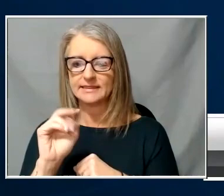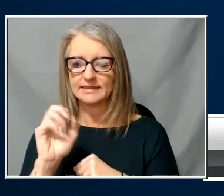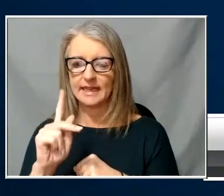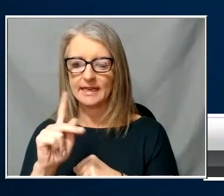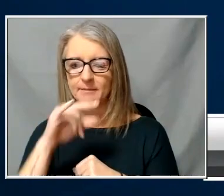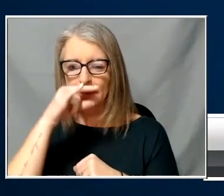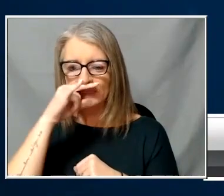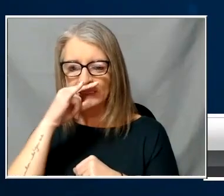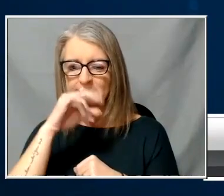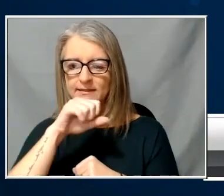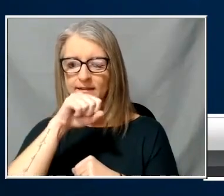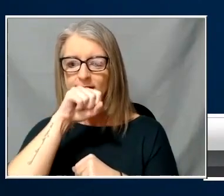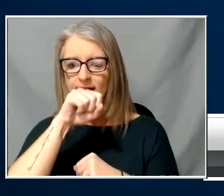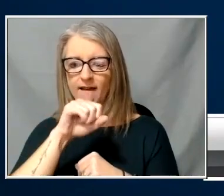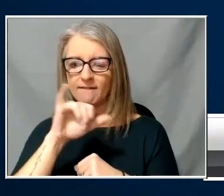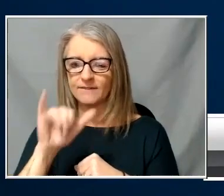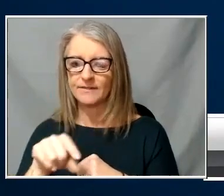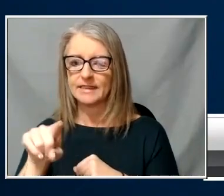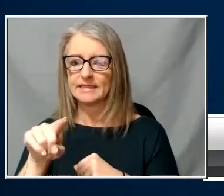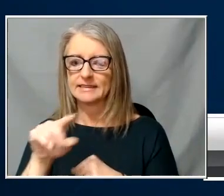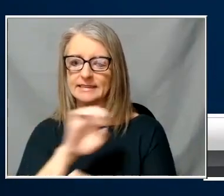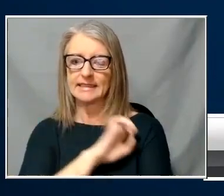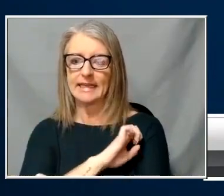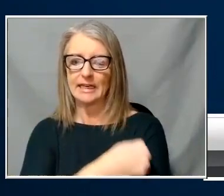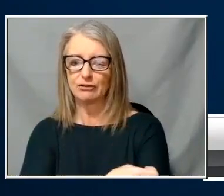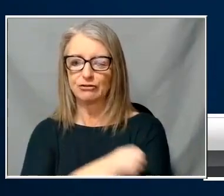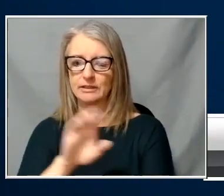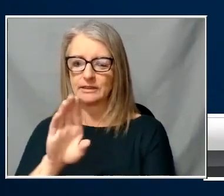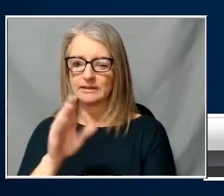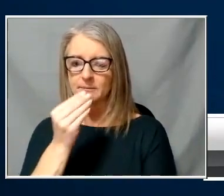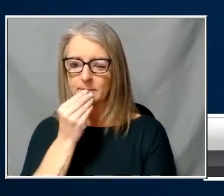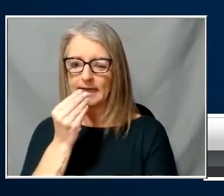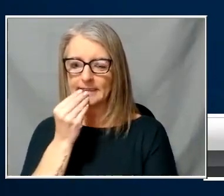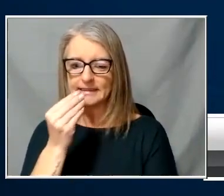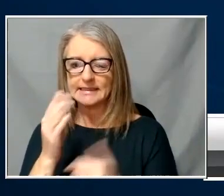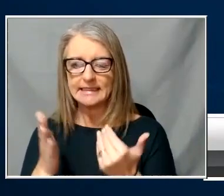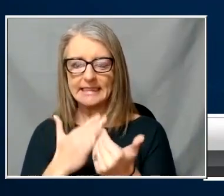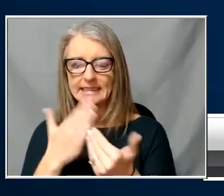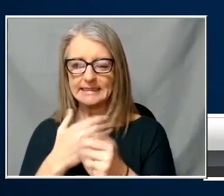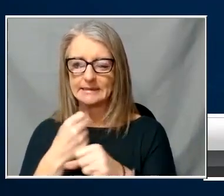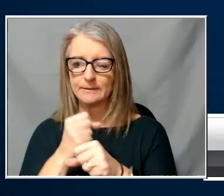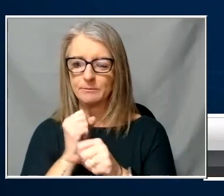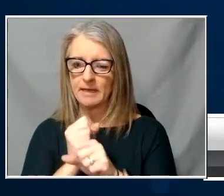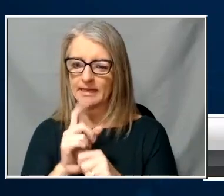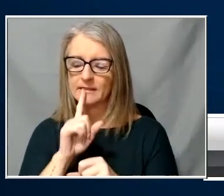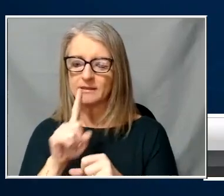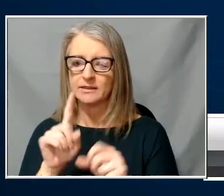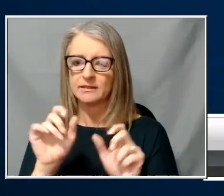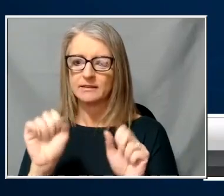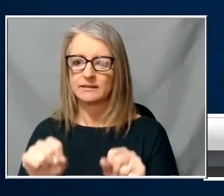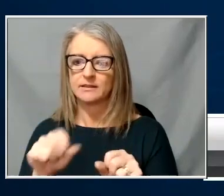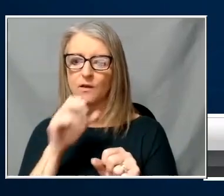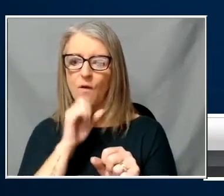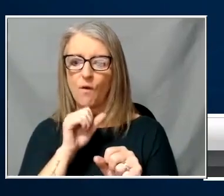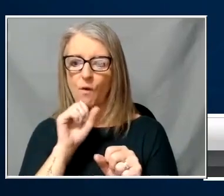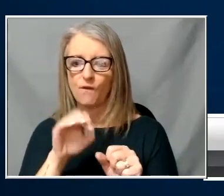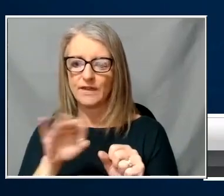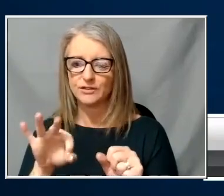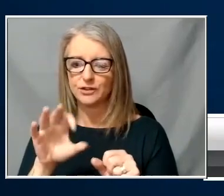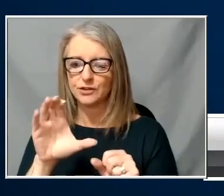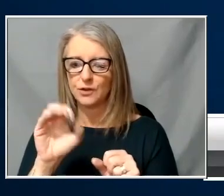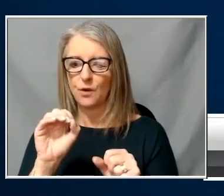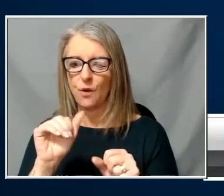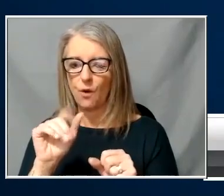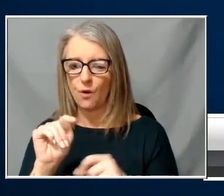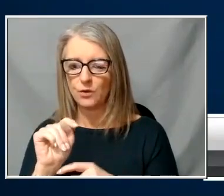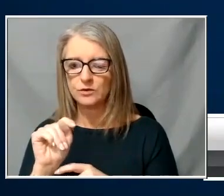these energy bites too. They're so easy to make, So if you have the old-fashioned raw oat, or